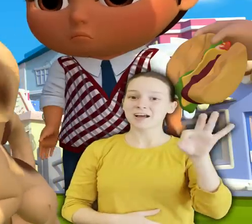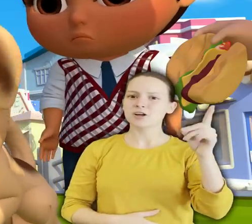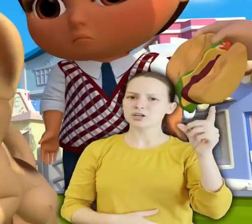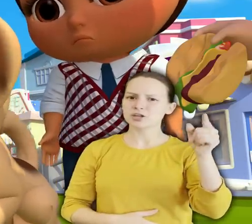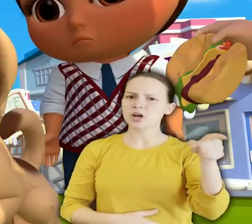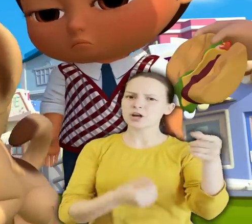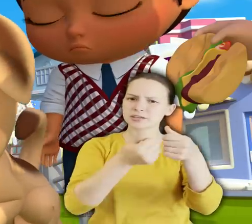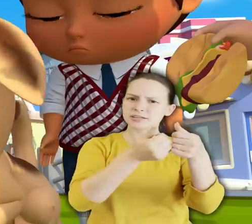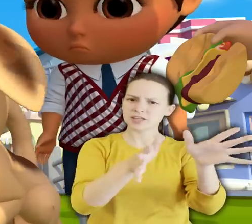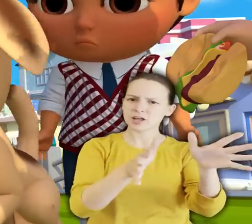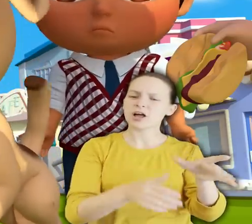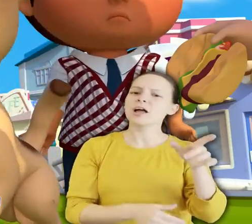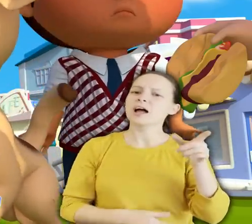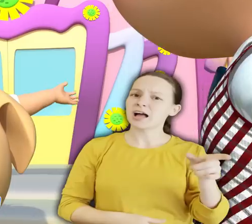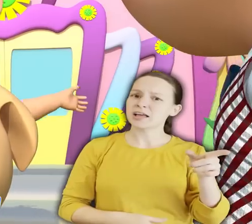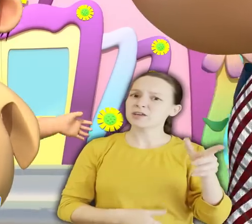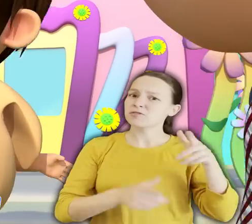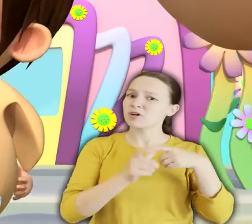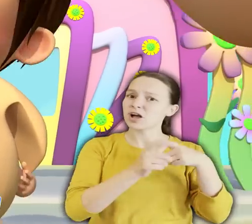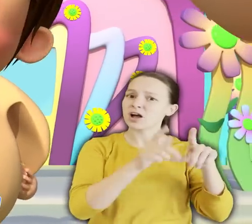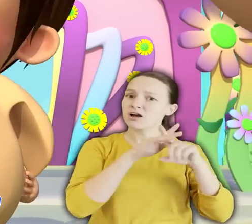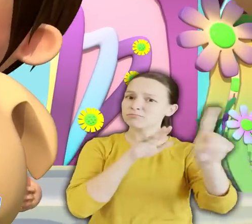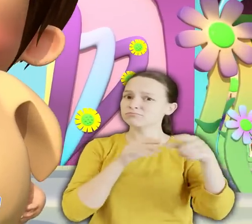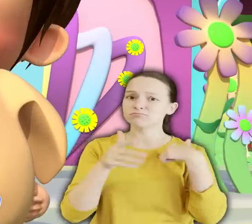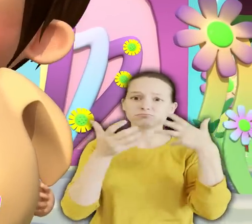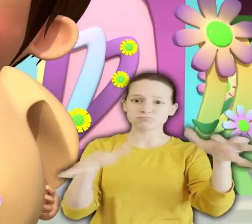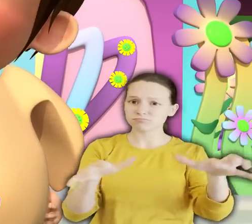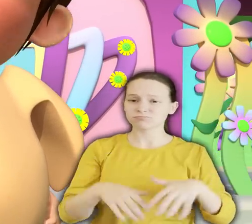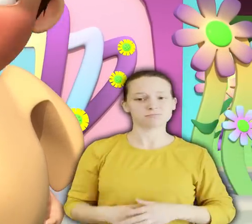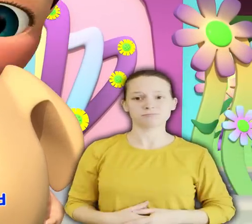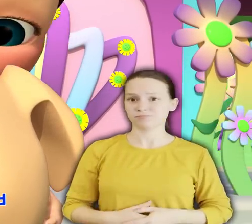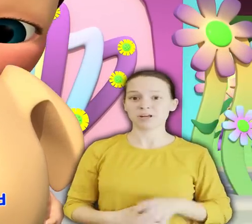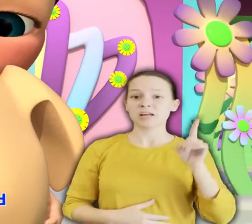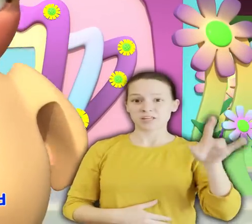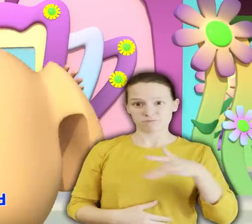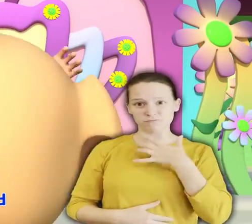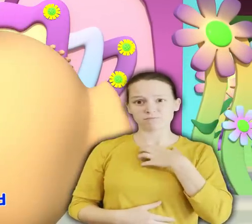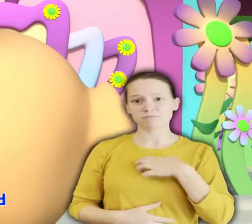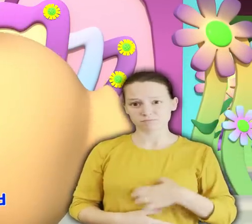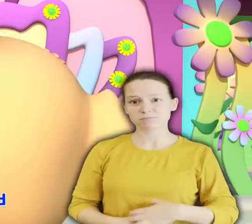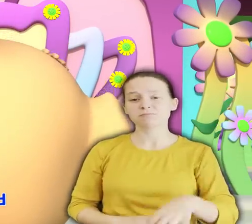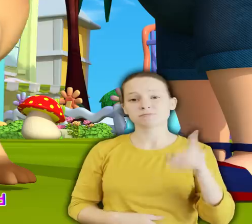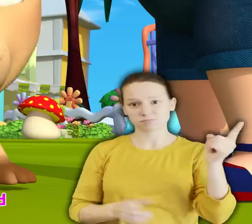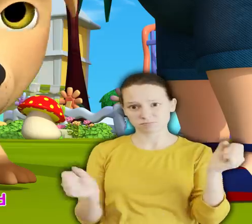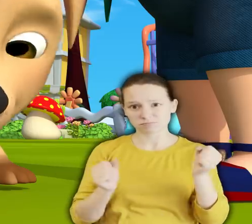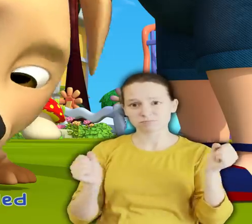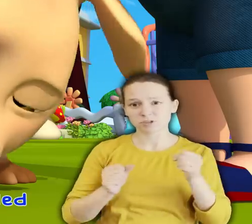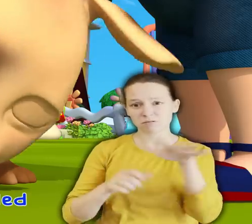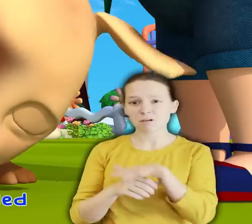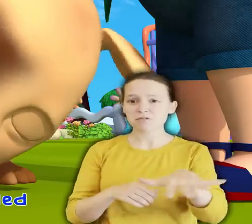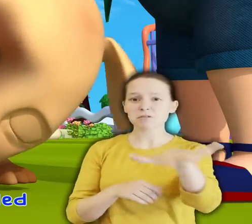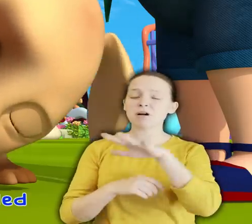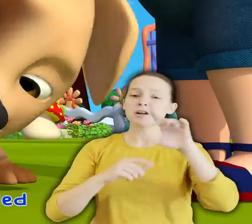I found a dog a straight don't want him to run away he feels hungry and he's